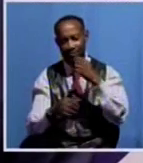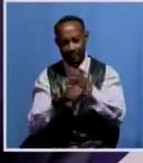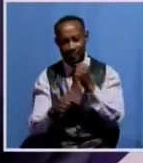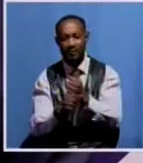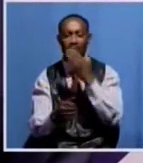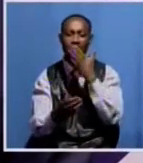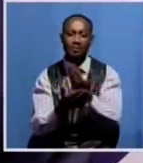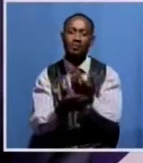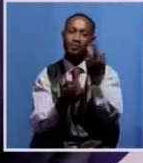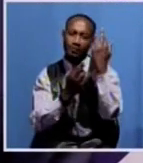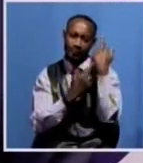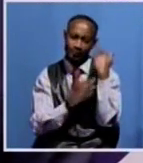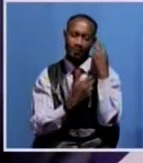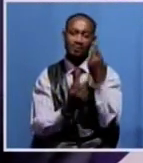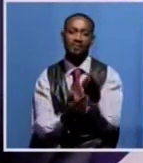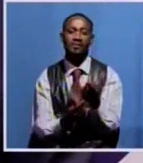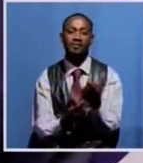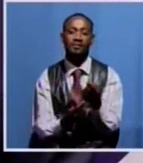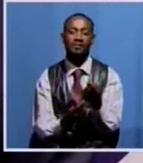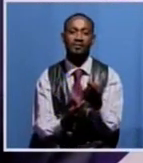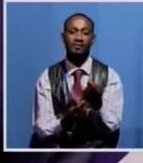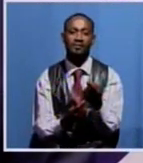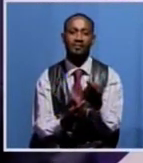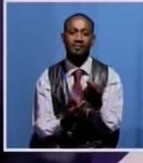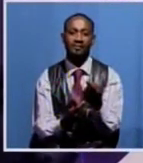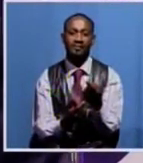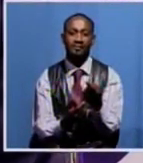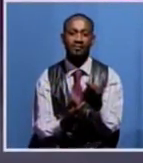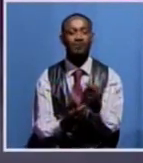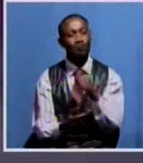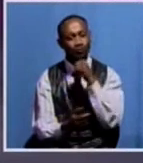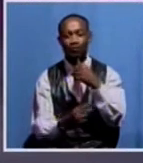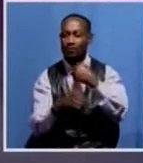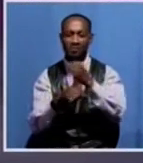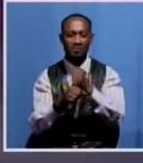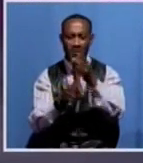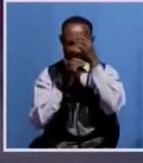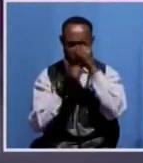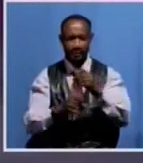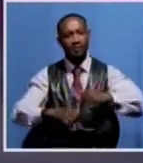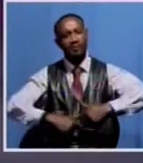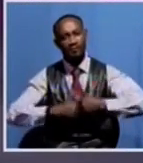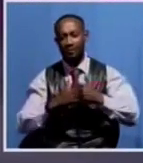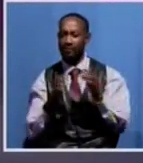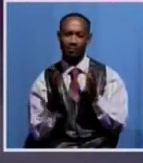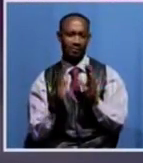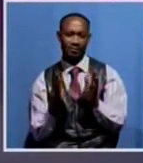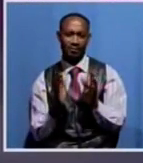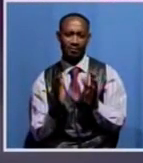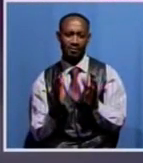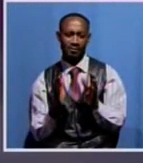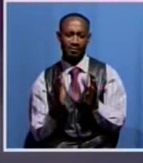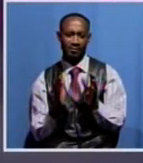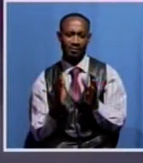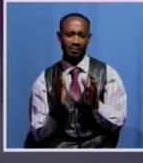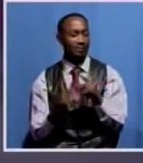that discuss. You just don't make a decision on yourself by yourself. You estimate how much you expect to save? No, I